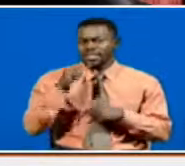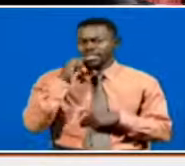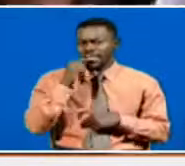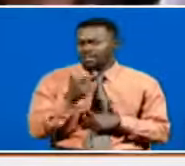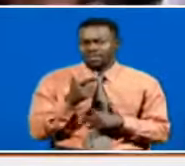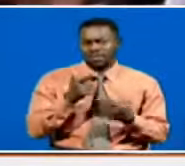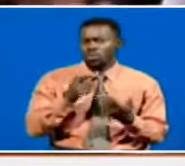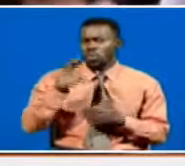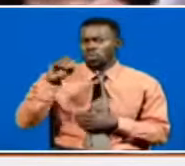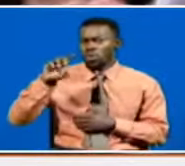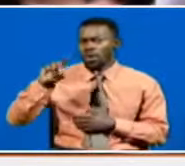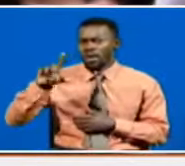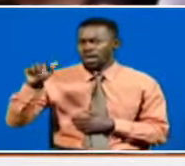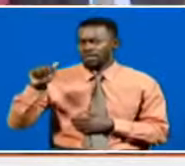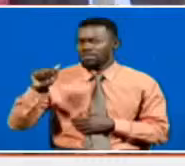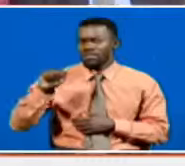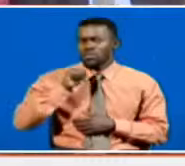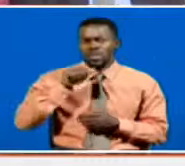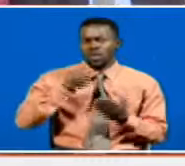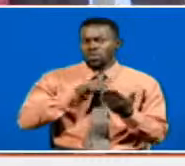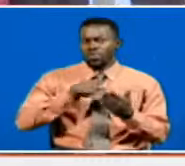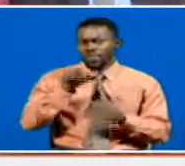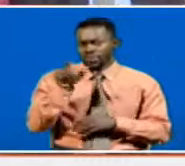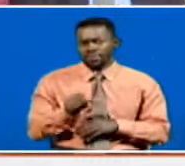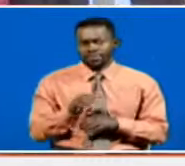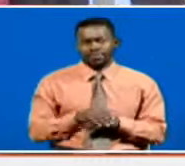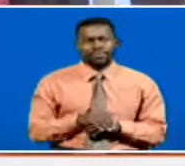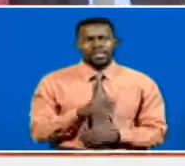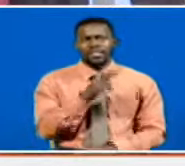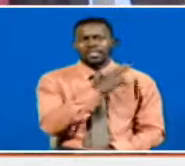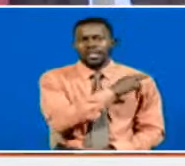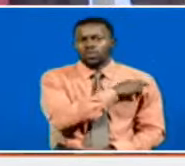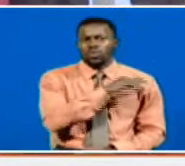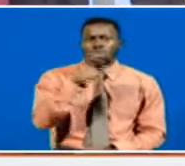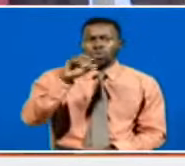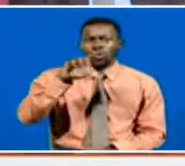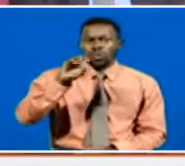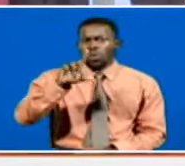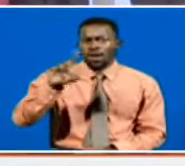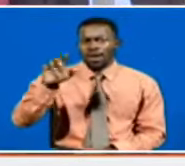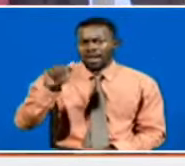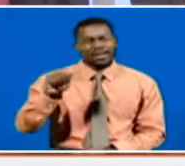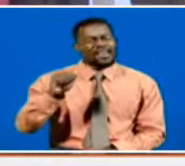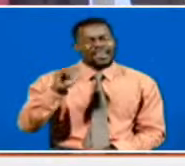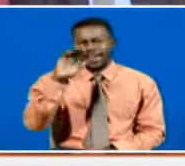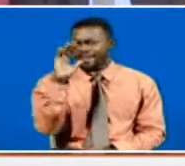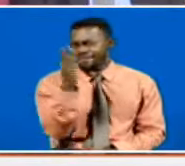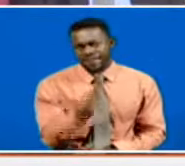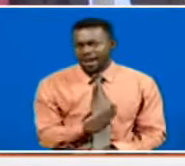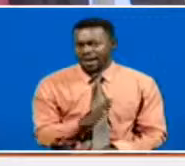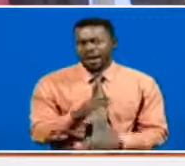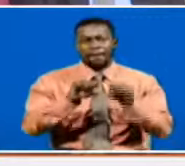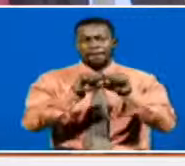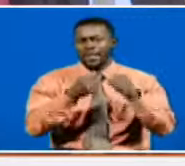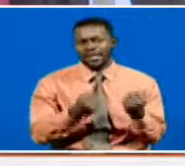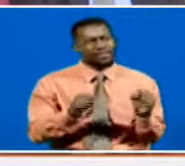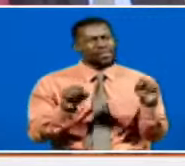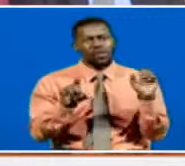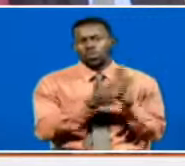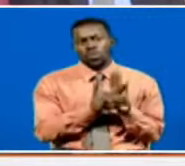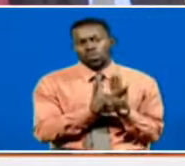wrongdoing in the 2022 polls. General Ogolla would never have contemplated or thought